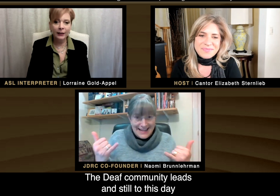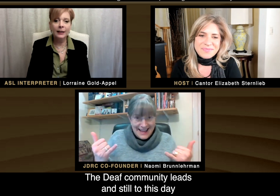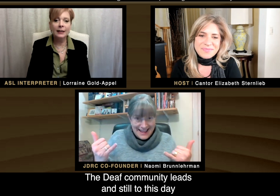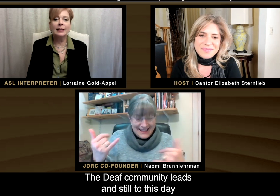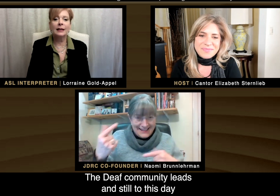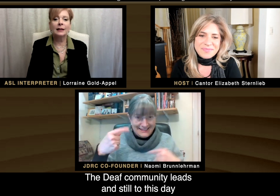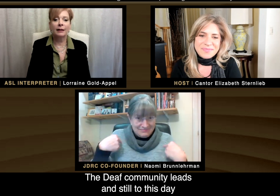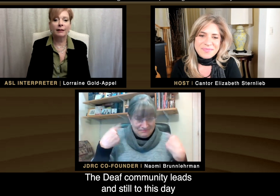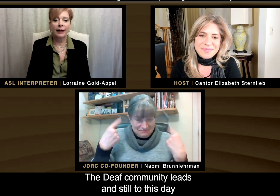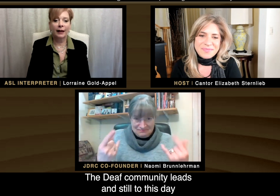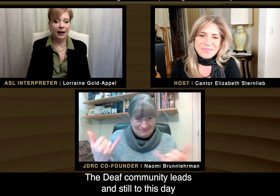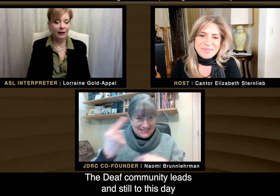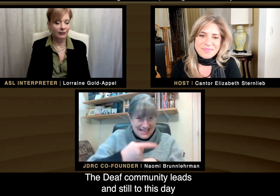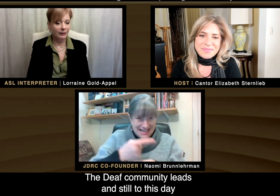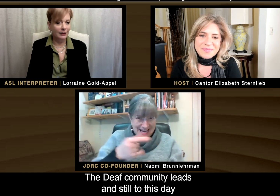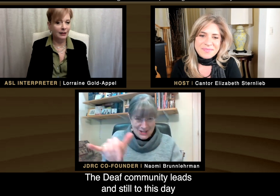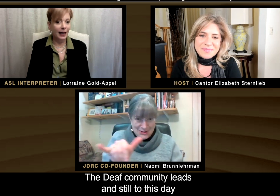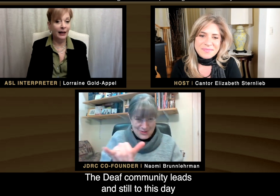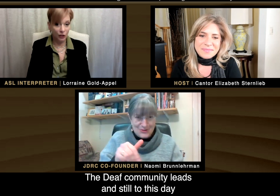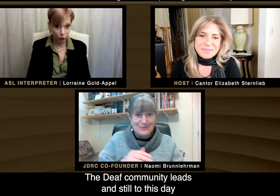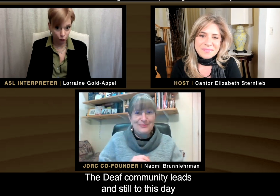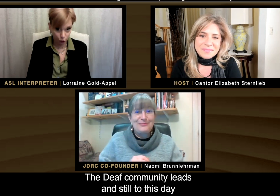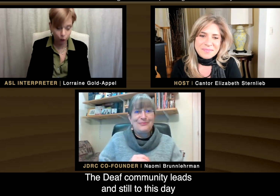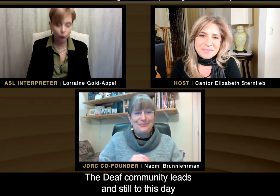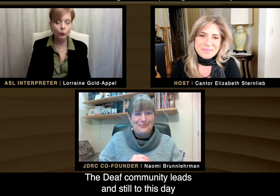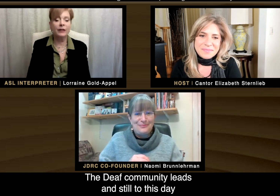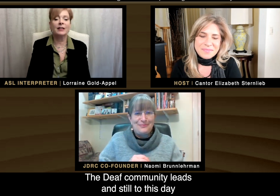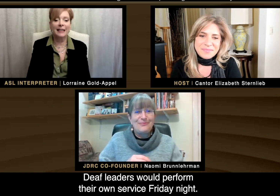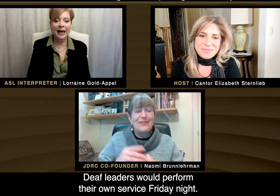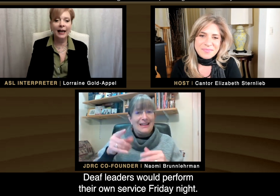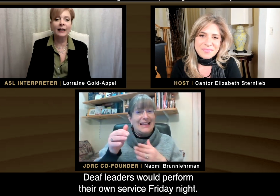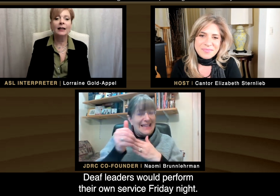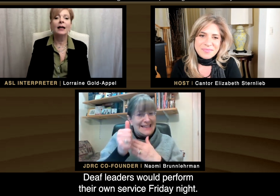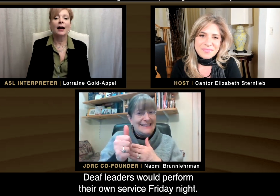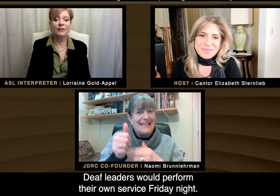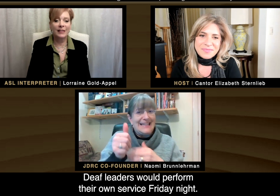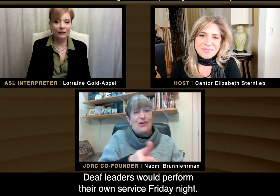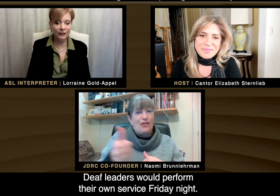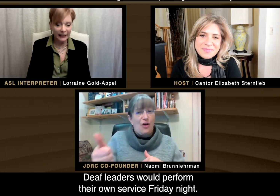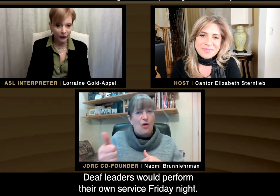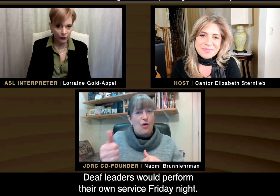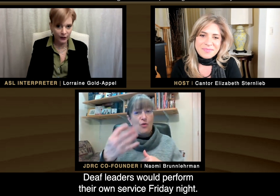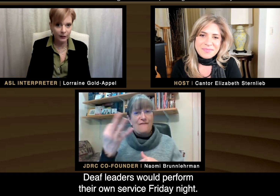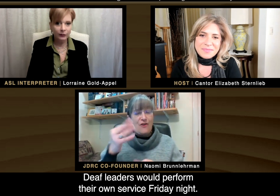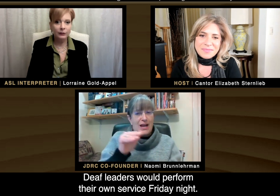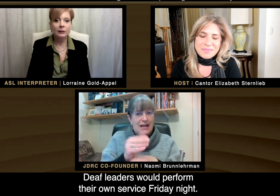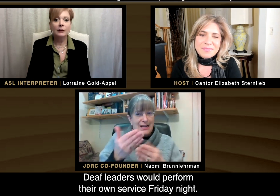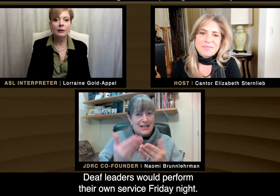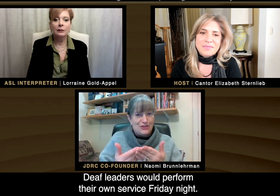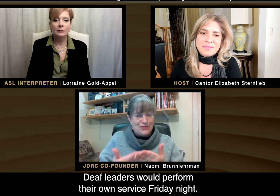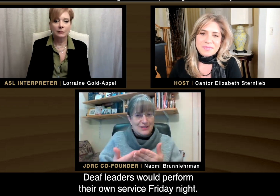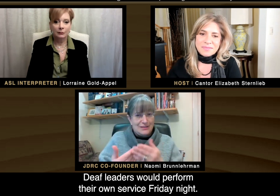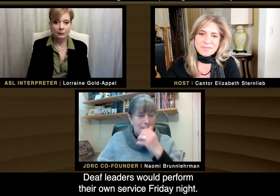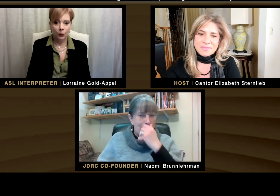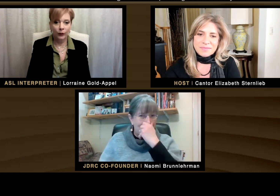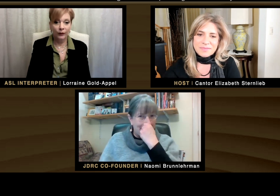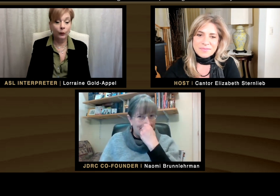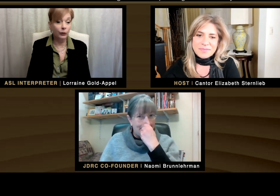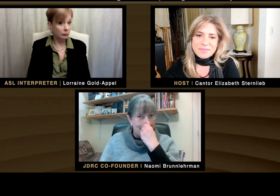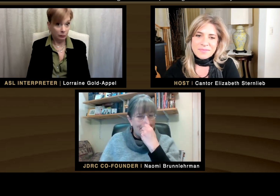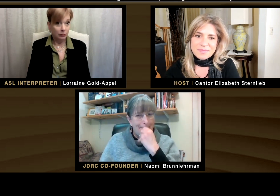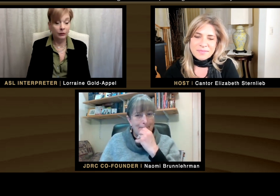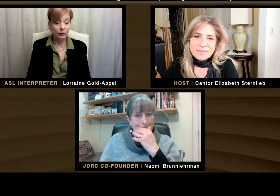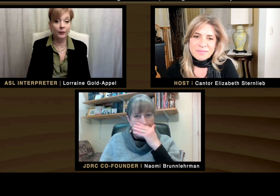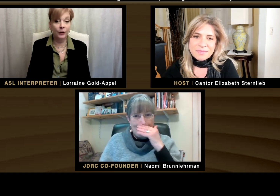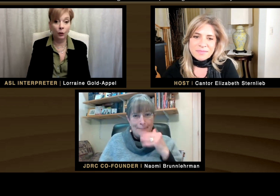Friday night. They had, and still do to this day, have deaf leaders where